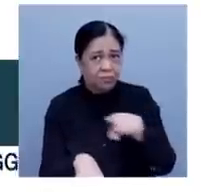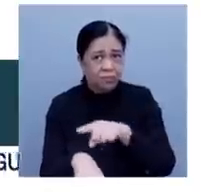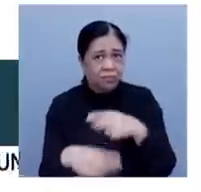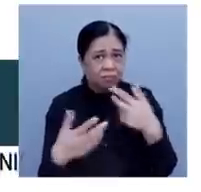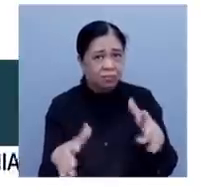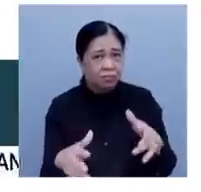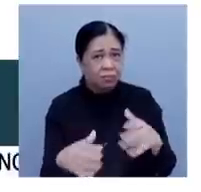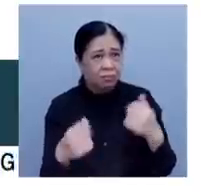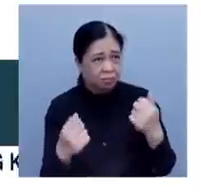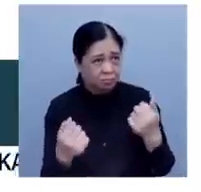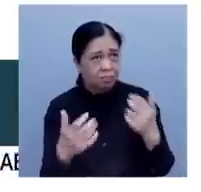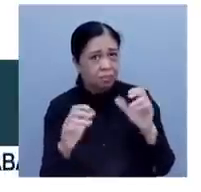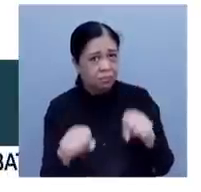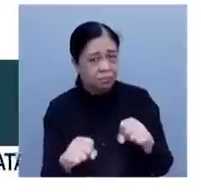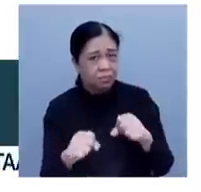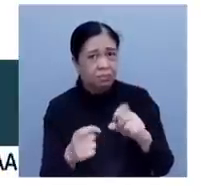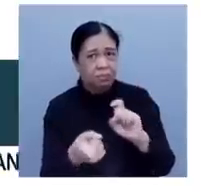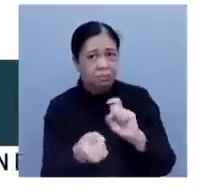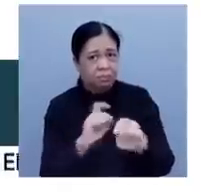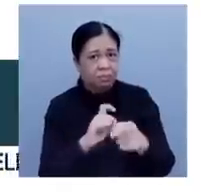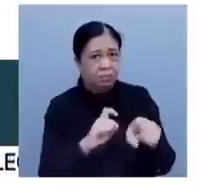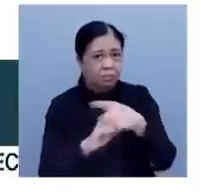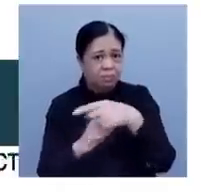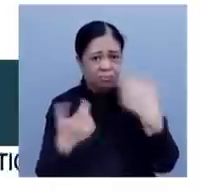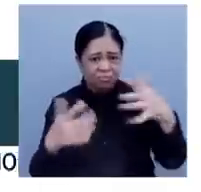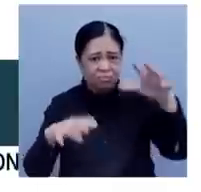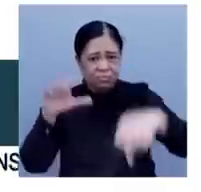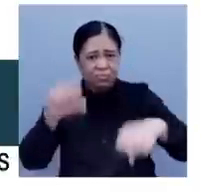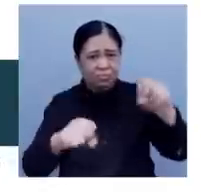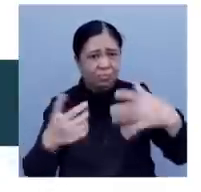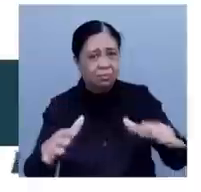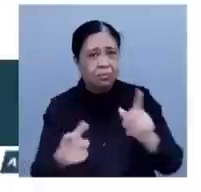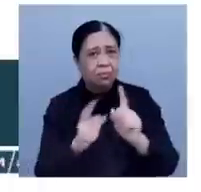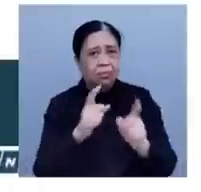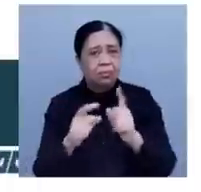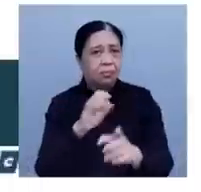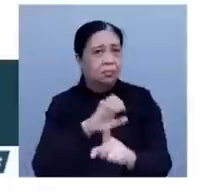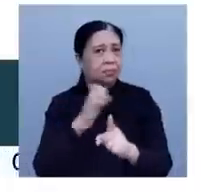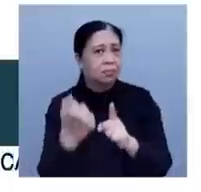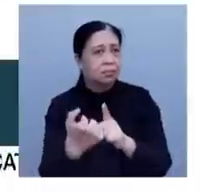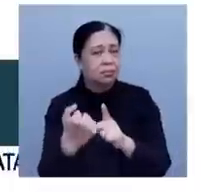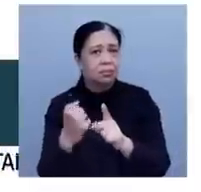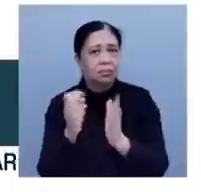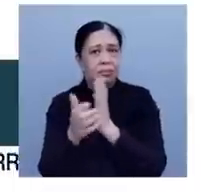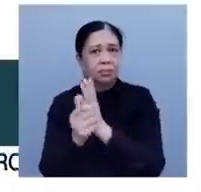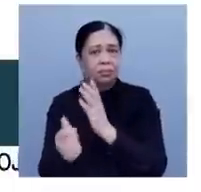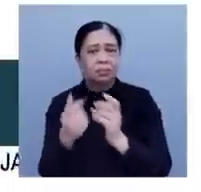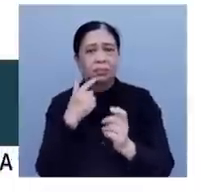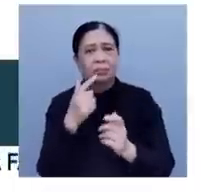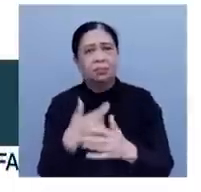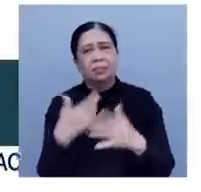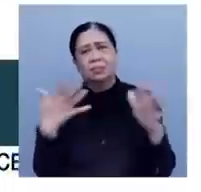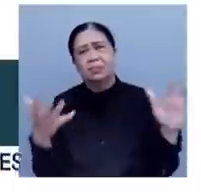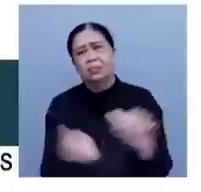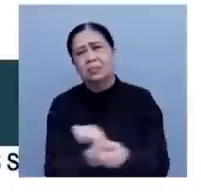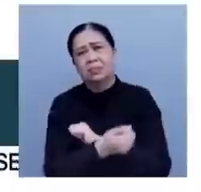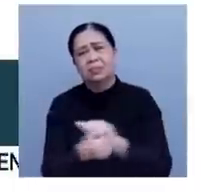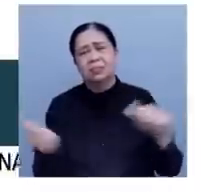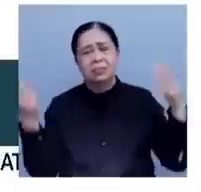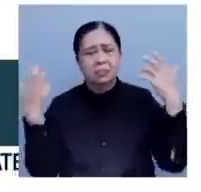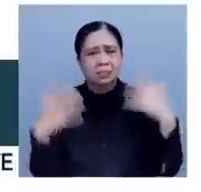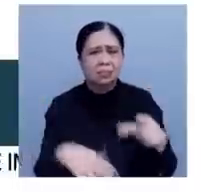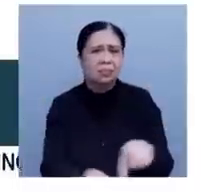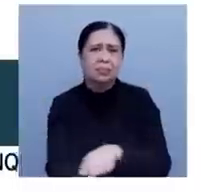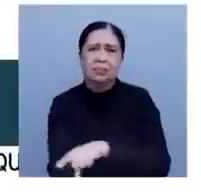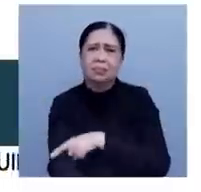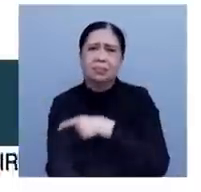still resources to turn back the hands of time? I mean, you talk to environmental experts and they're saying the damage has been done. It's going to take thousands